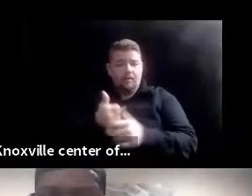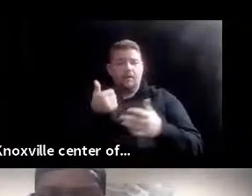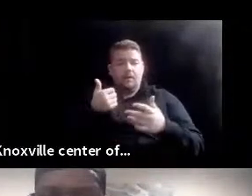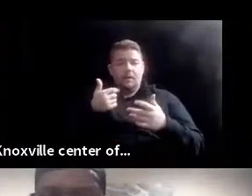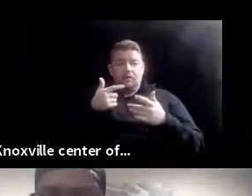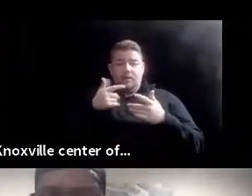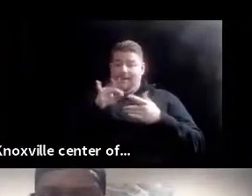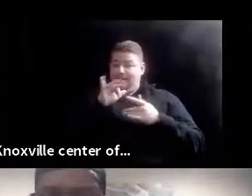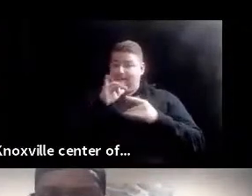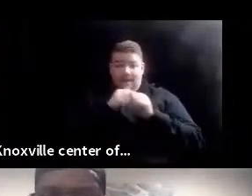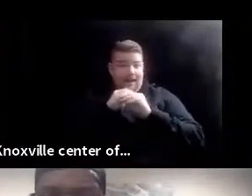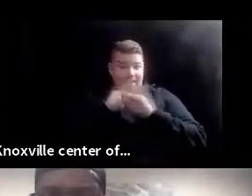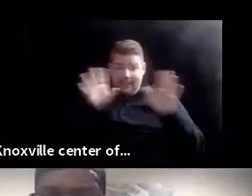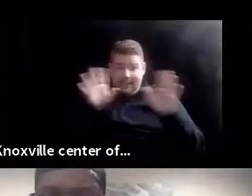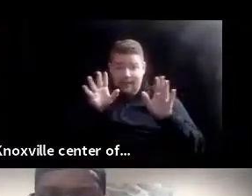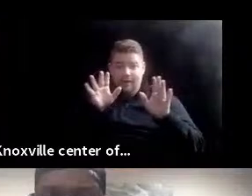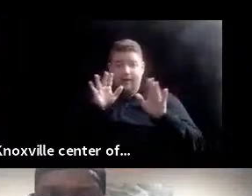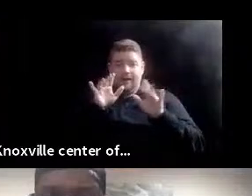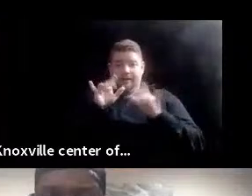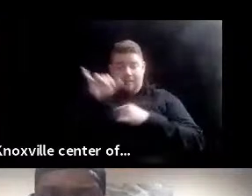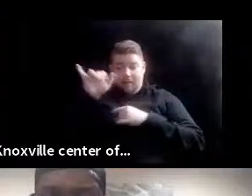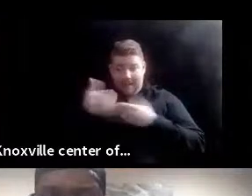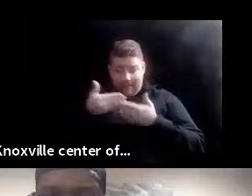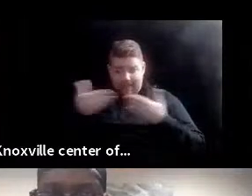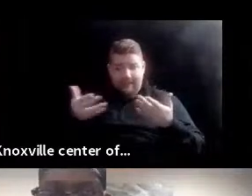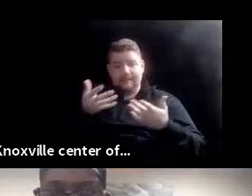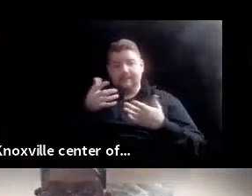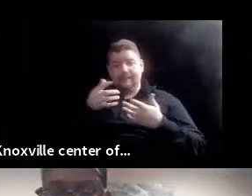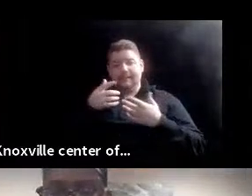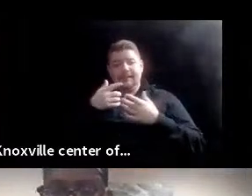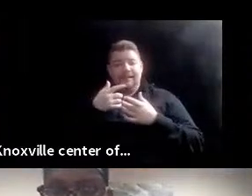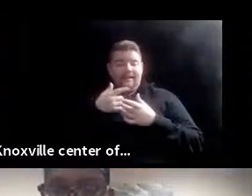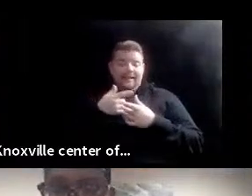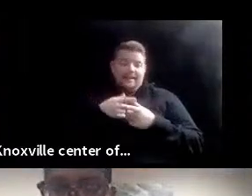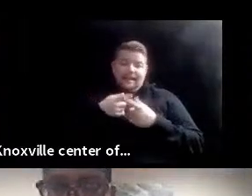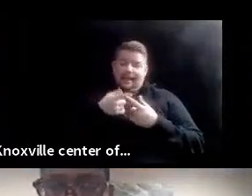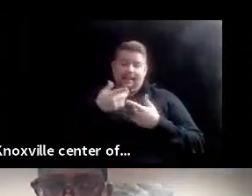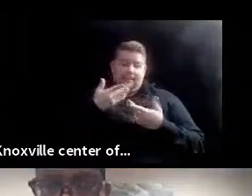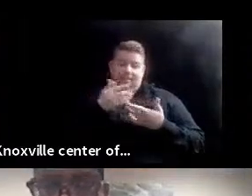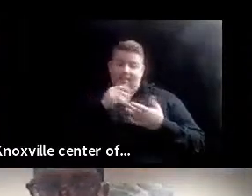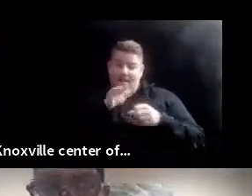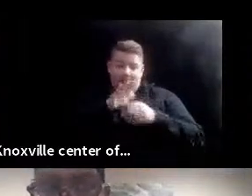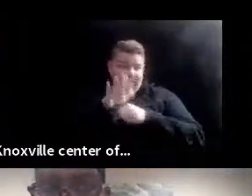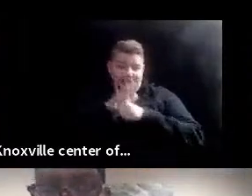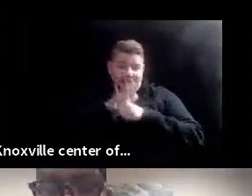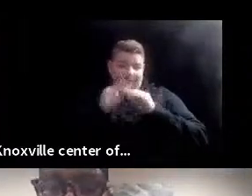that it's not about those things, then, maybe it's just not clear